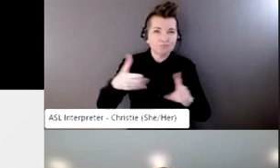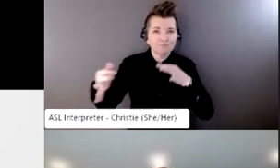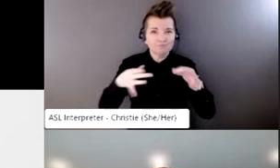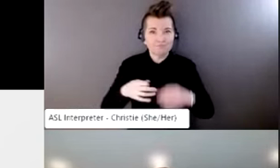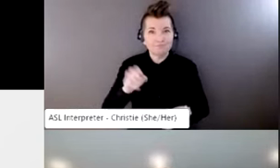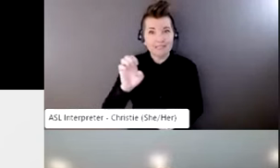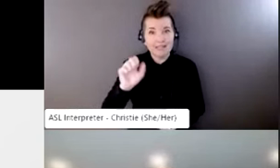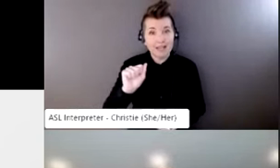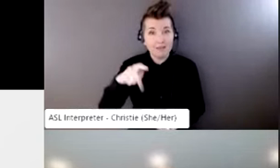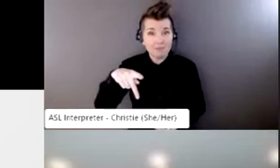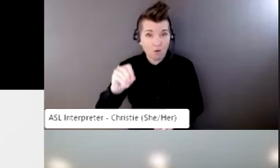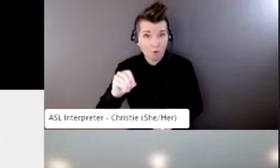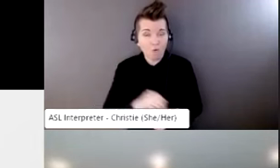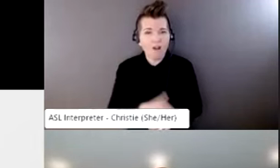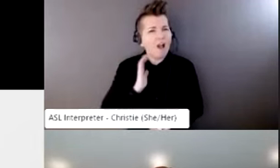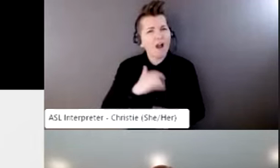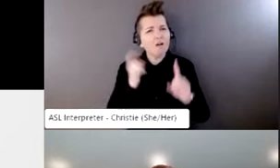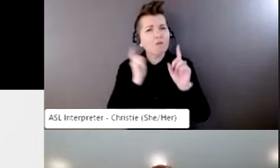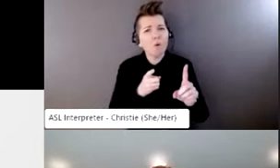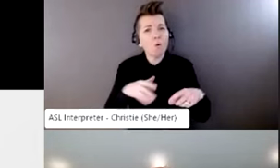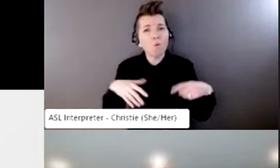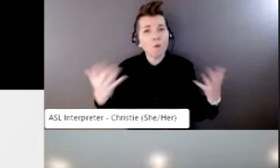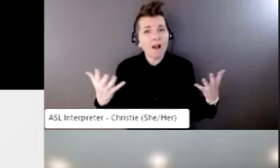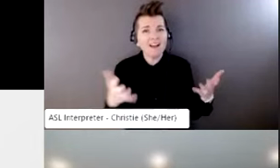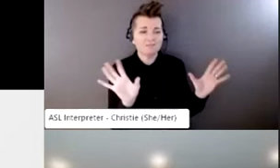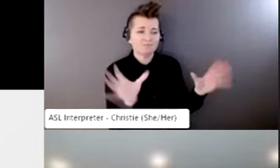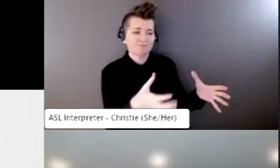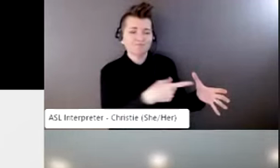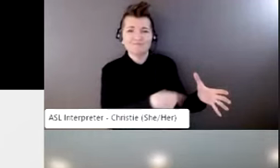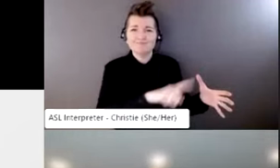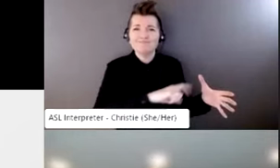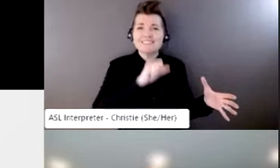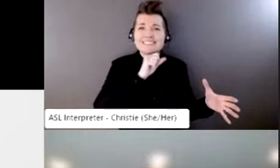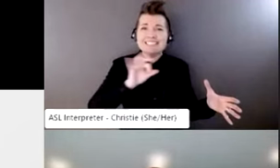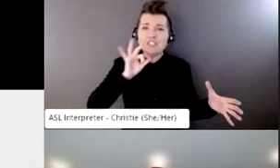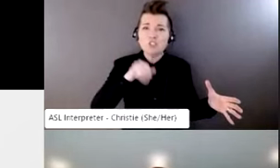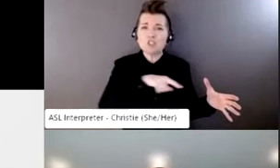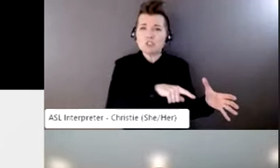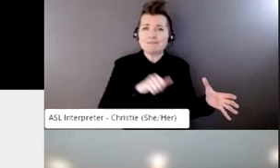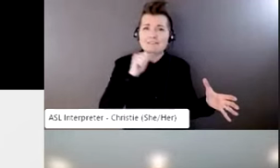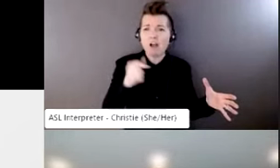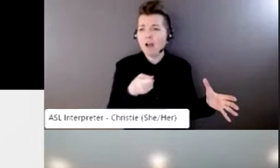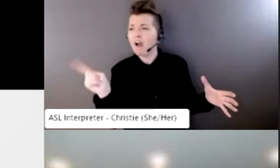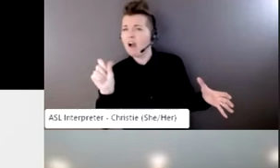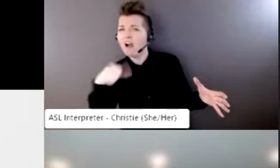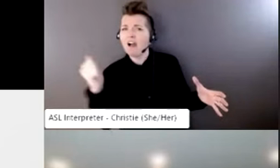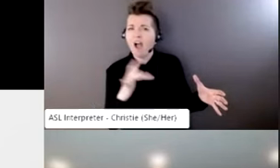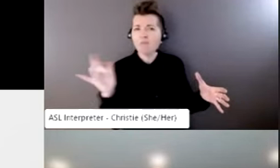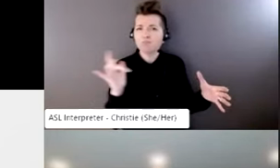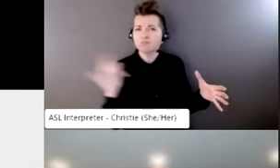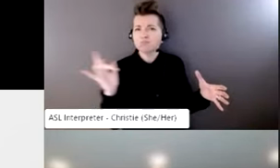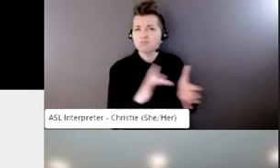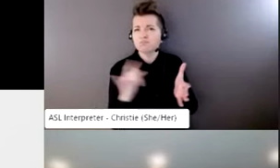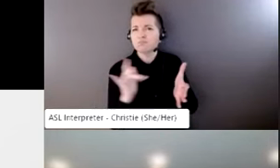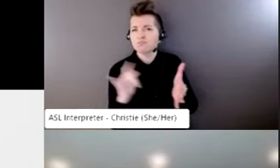is working towards making sure seniors are free from abuse, have a strong voice, and feel safe and respected